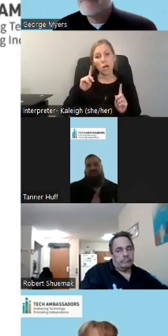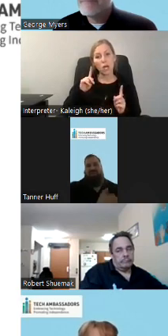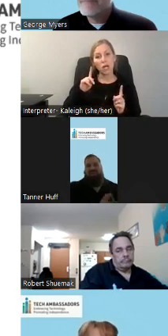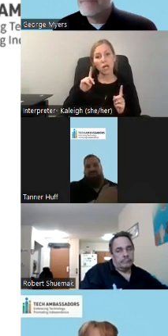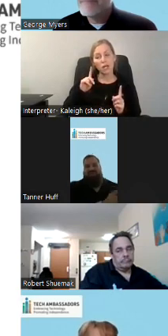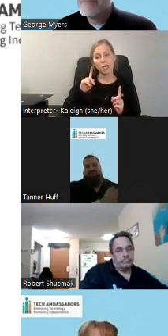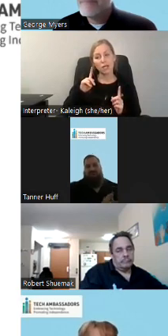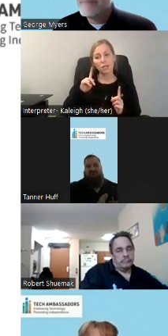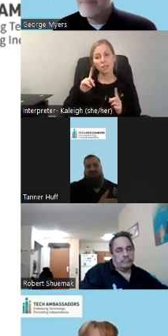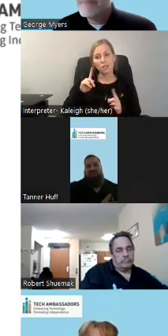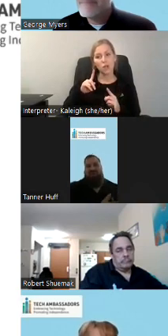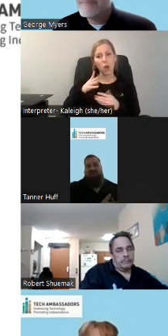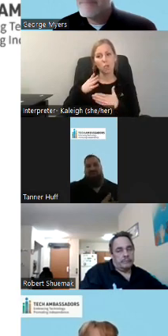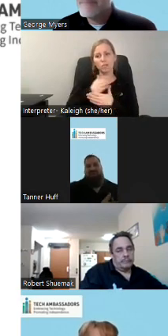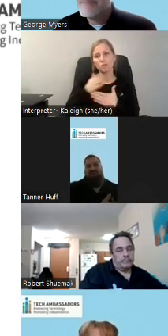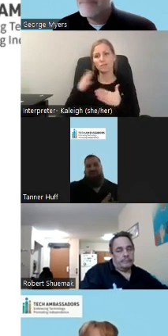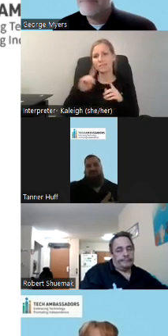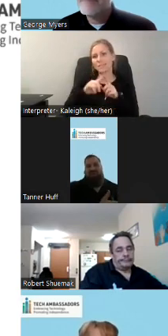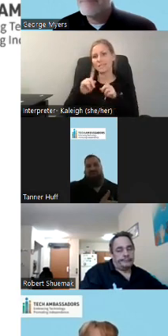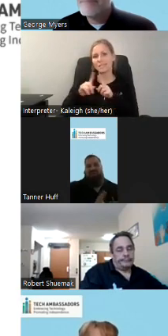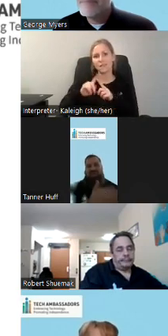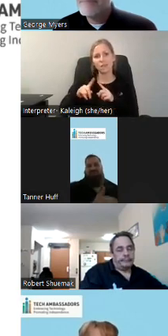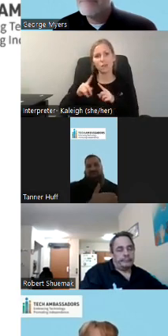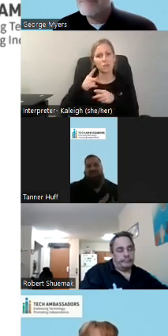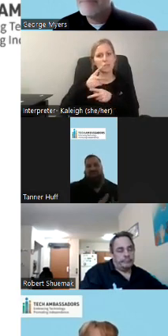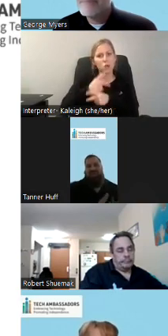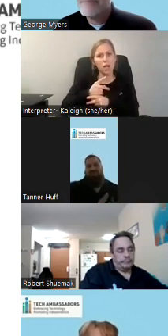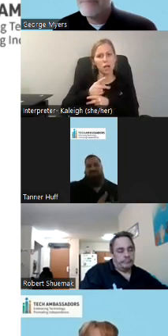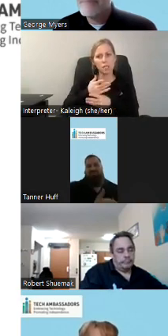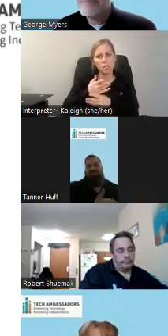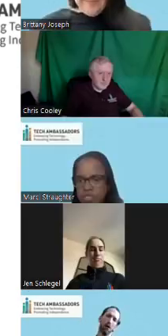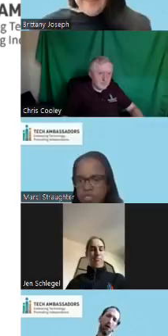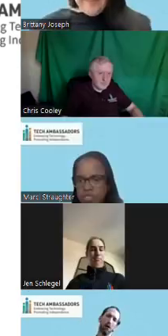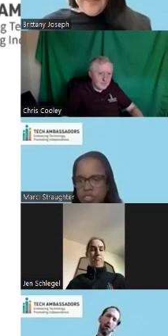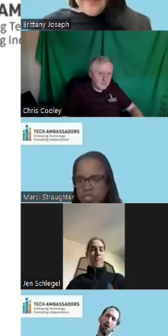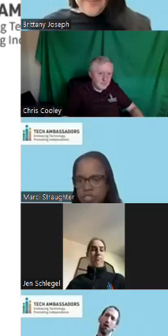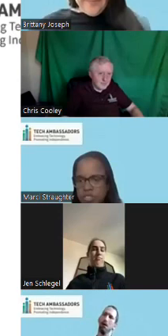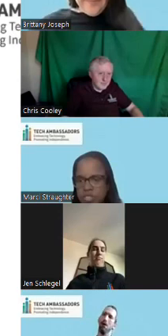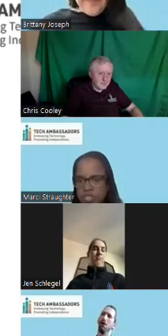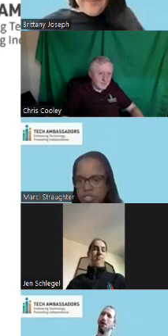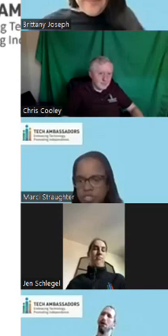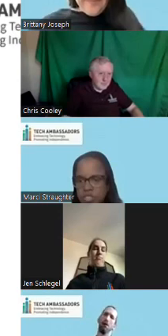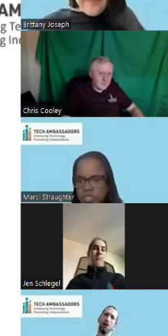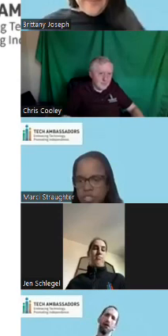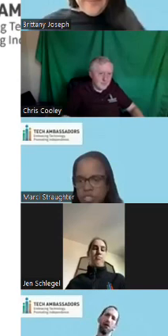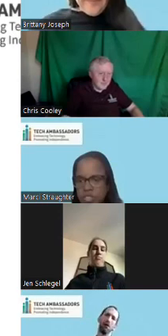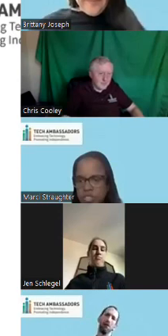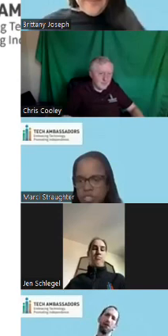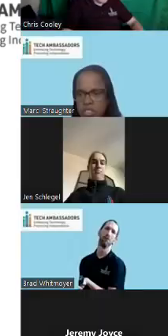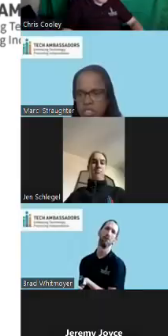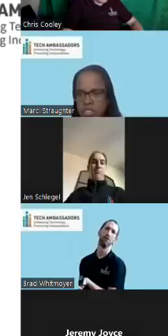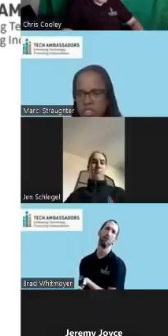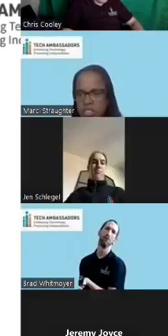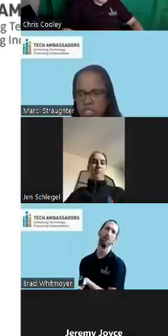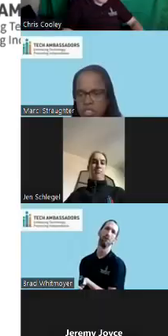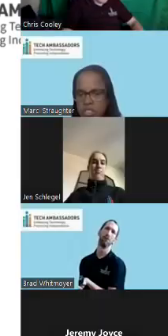between different products if that product can be